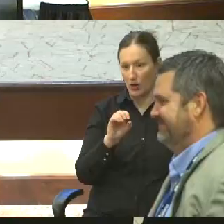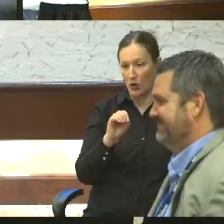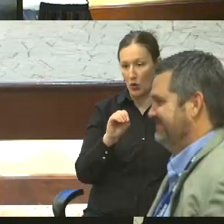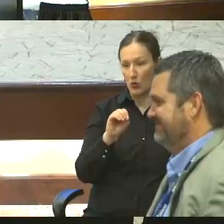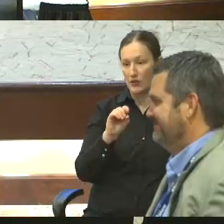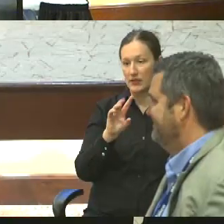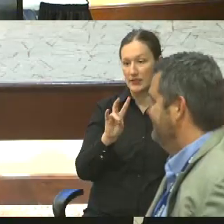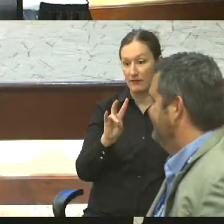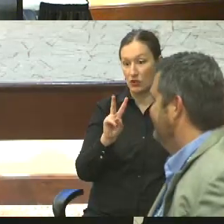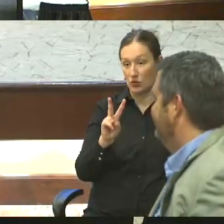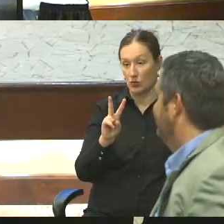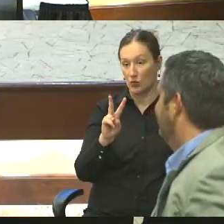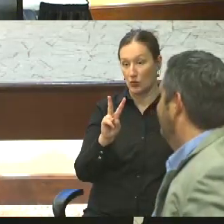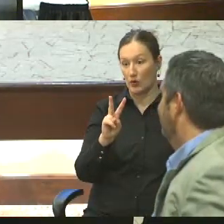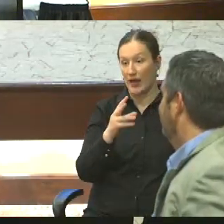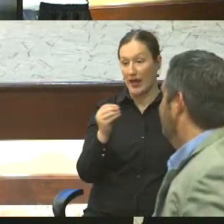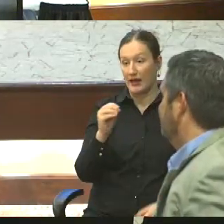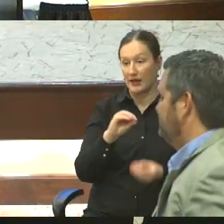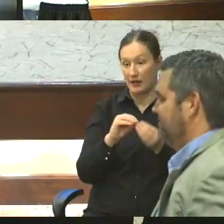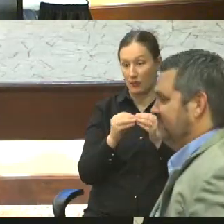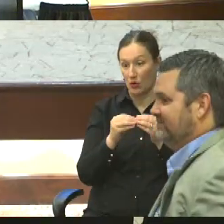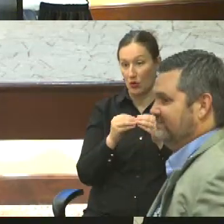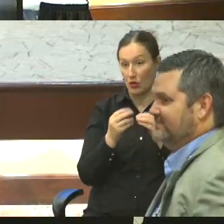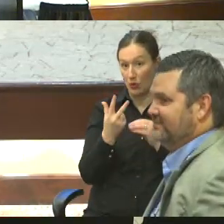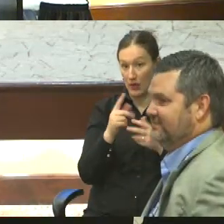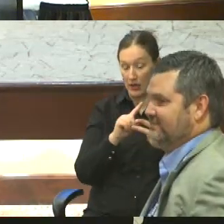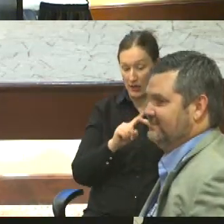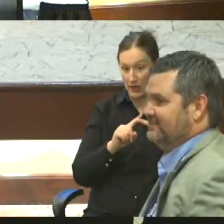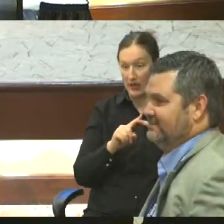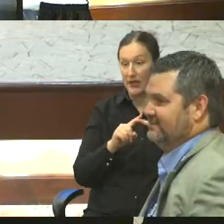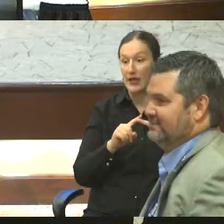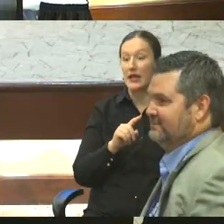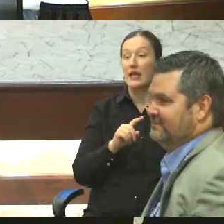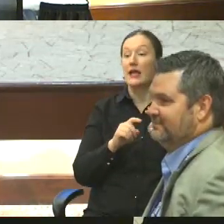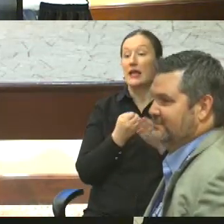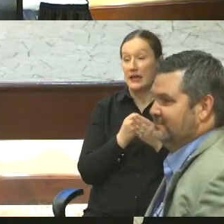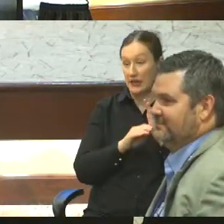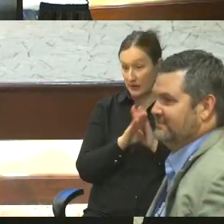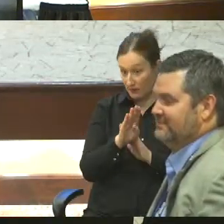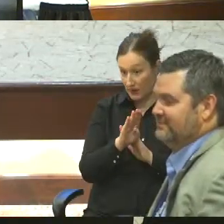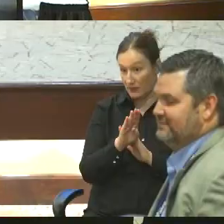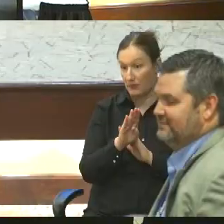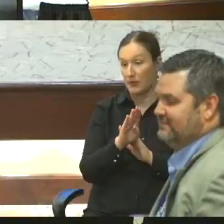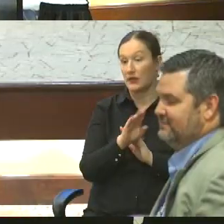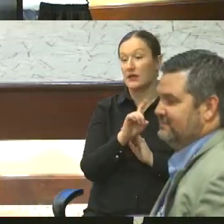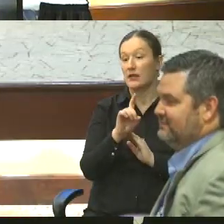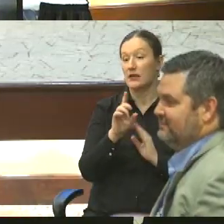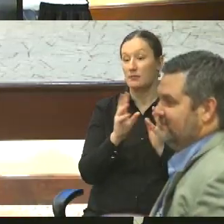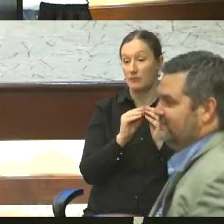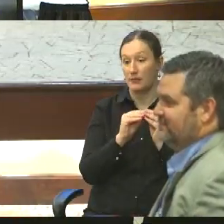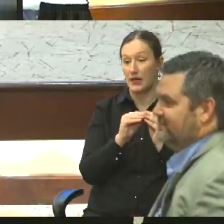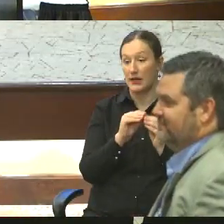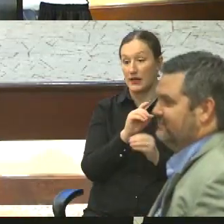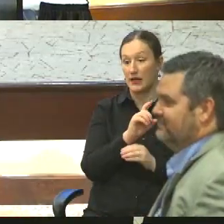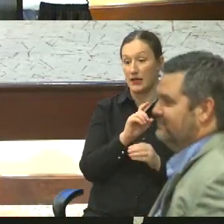551.072. And number 3, economic development, Texas Open Meetings Act, Section